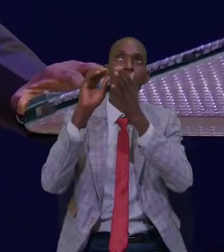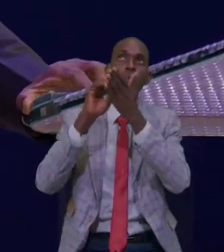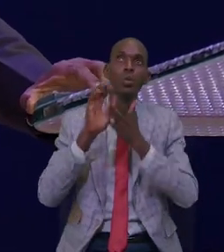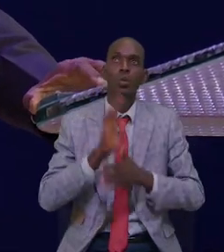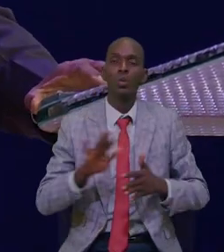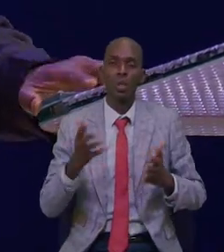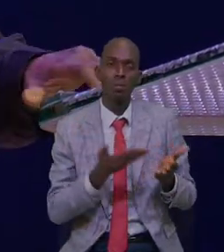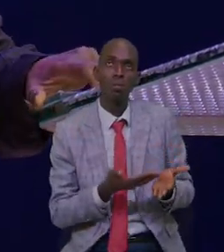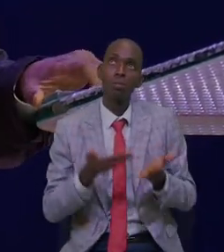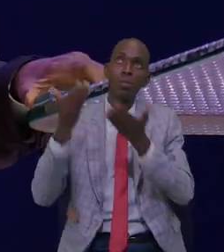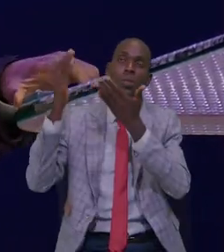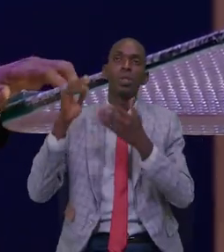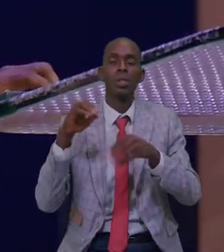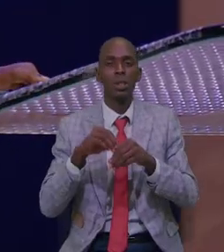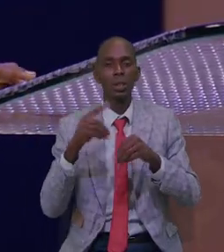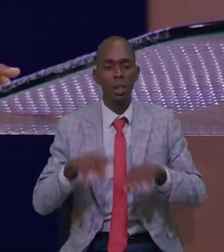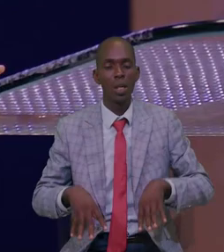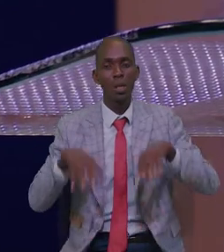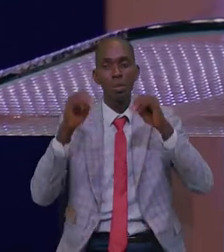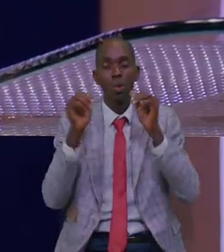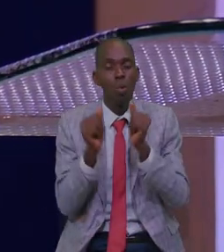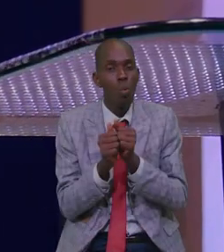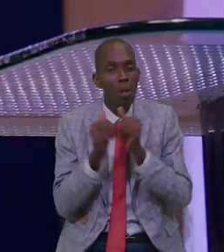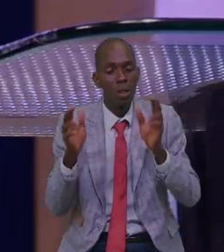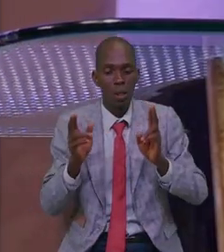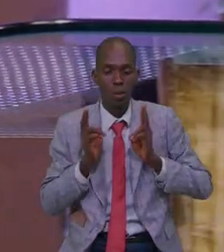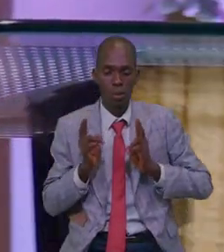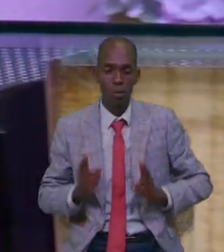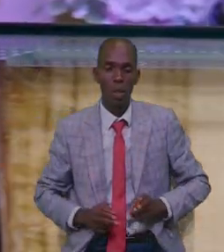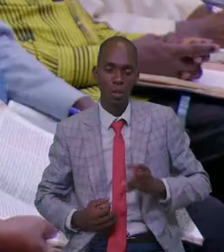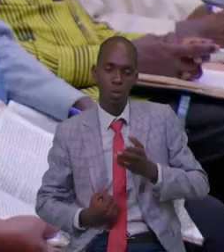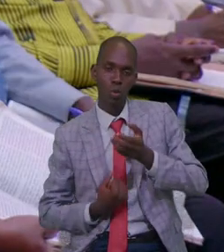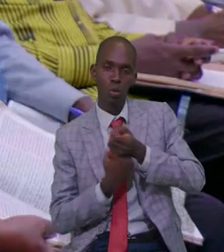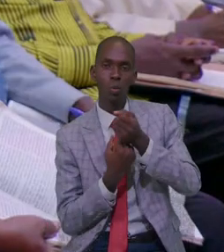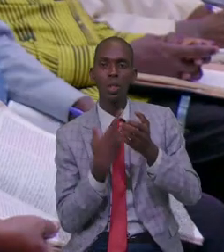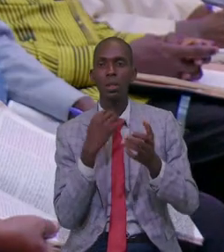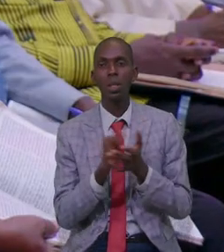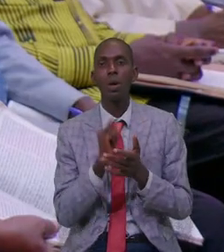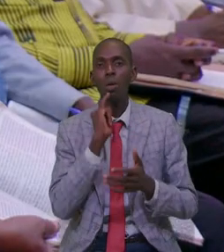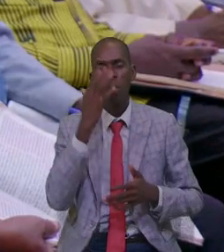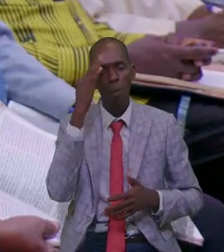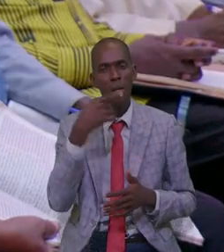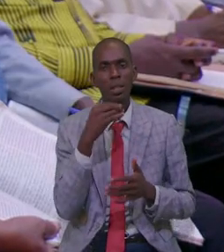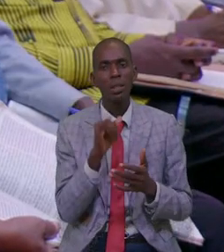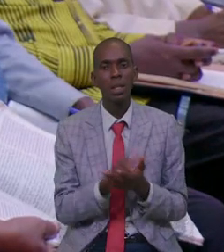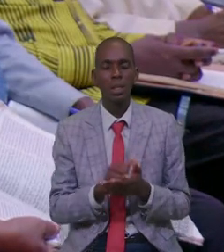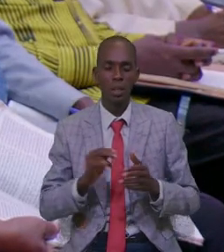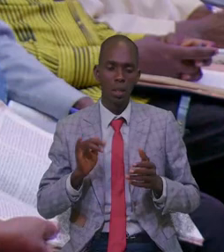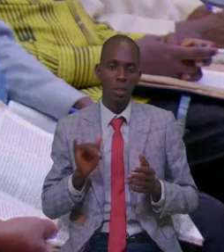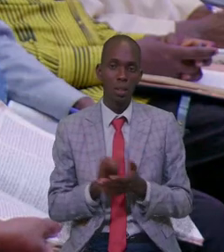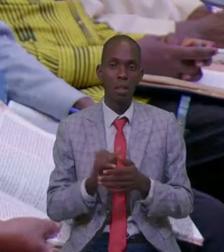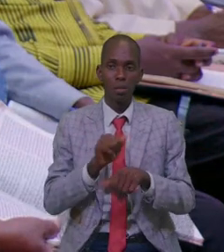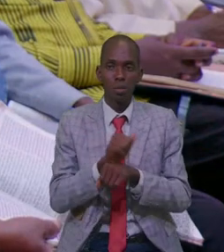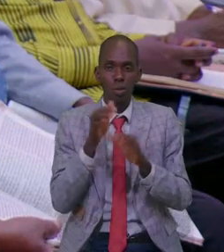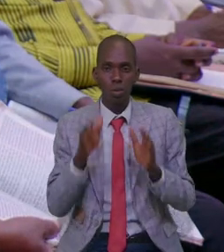them away in the rapture without human aid. That's why it's saying that that stone that came and